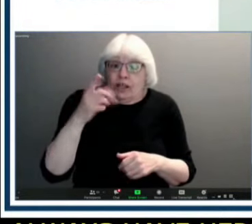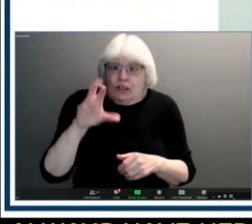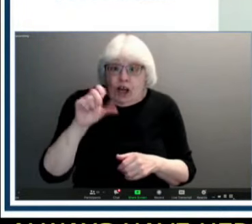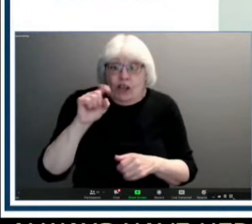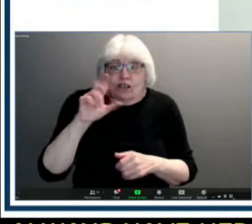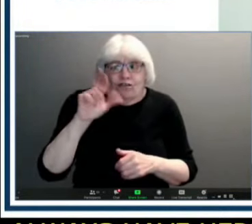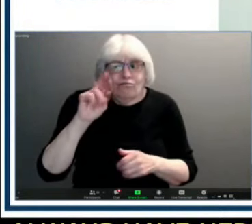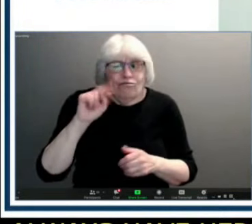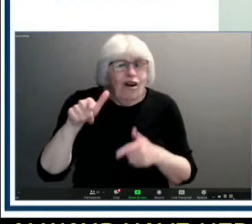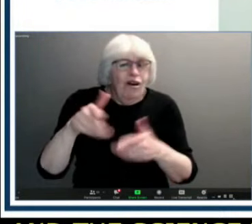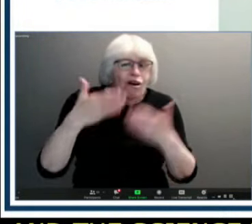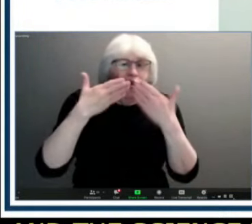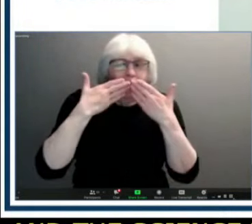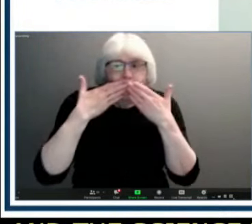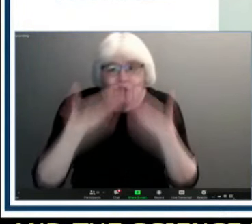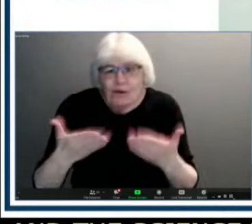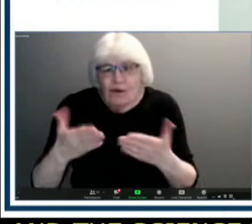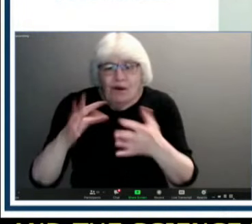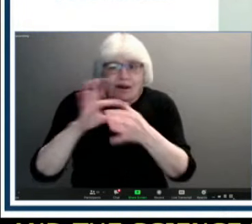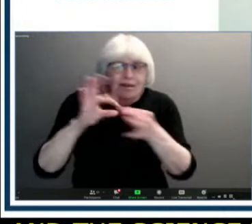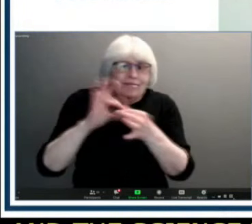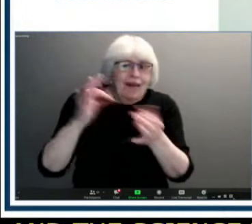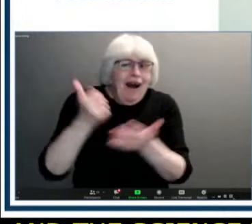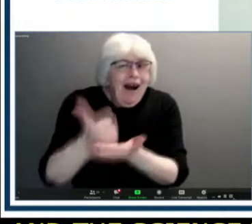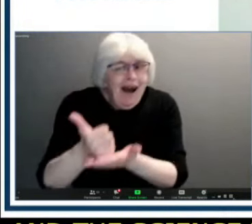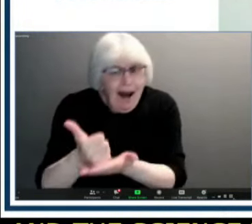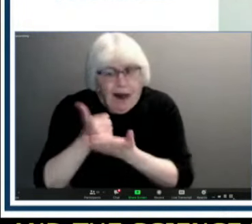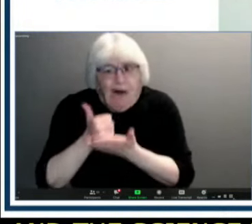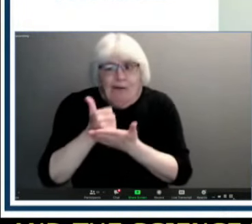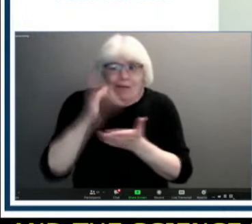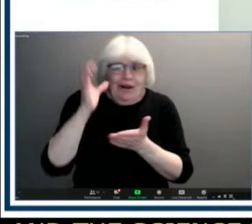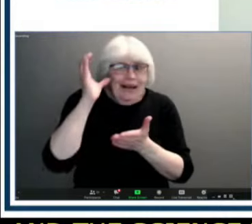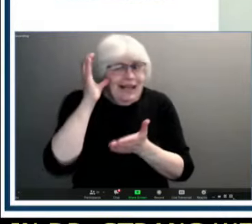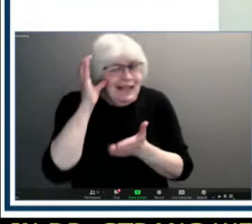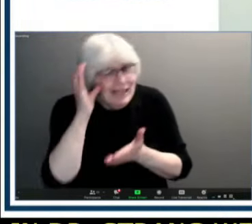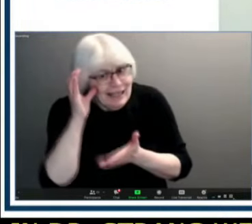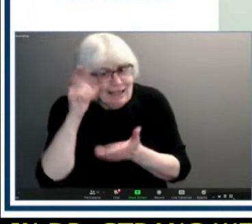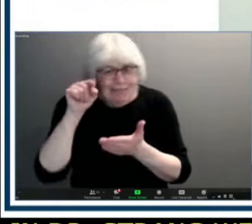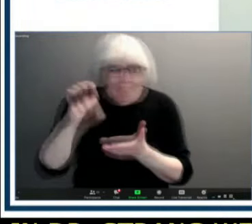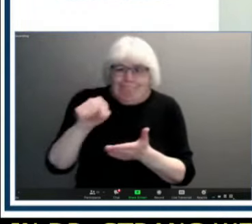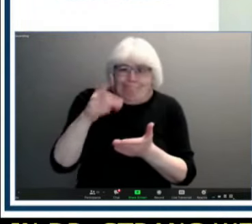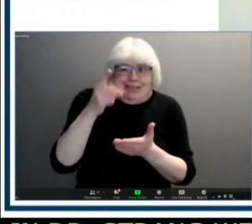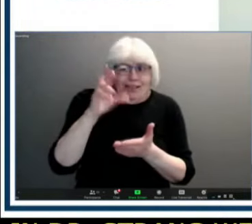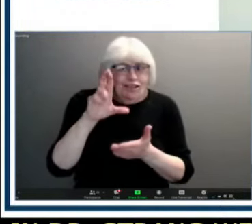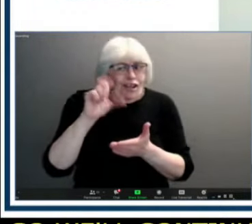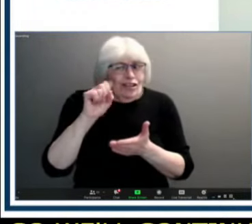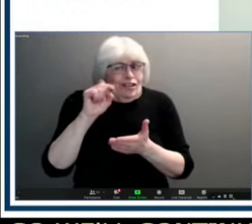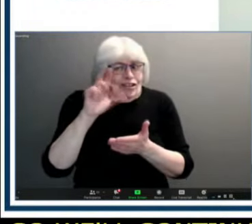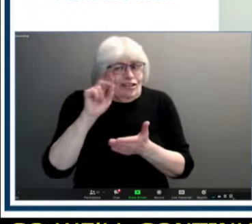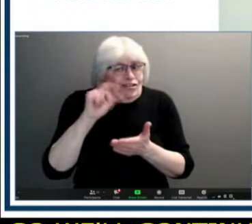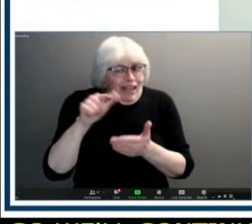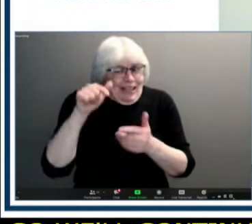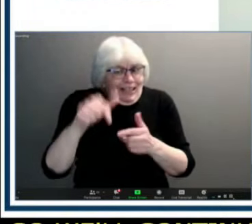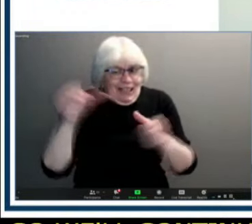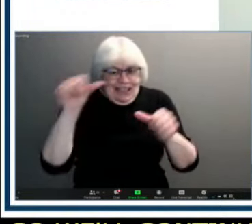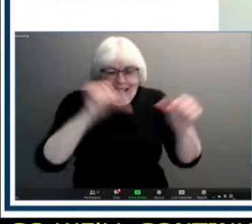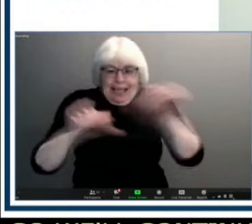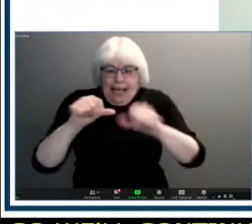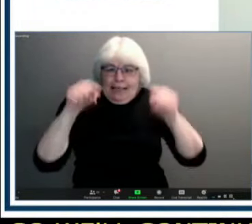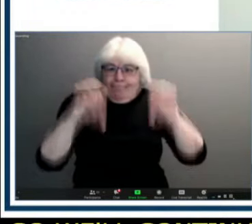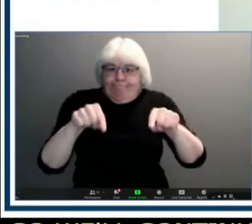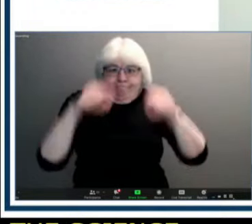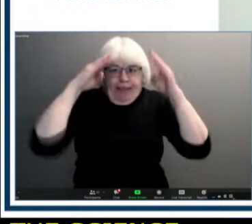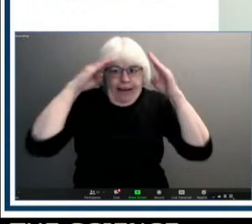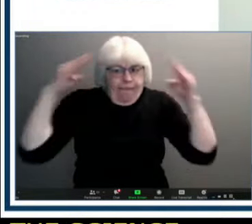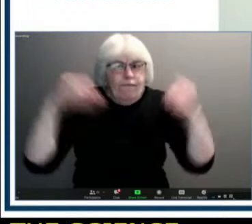continue to listen to Dr. Strang and focus on the science. It's always served us well in the past, and it will serve us well going forward.